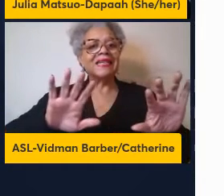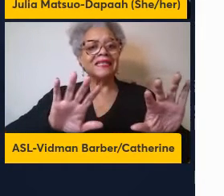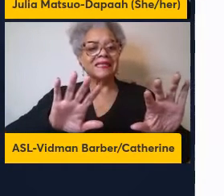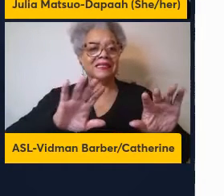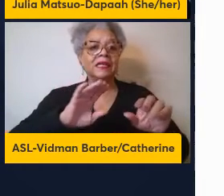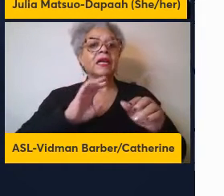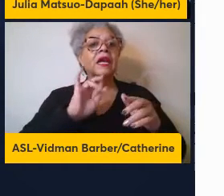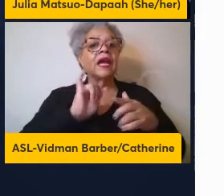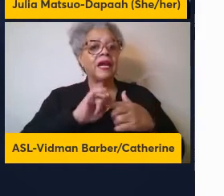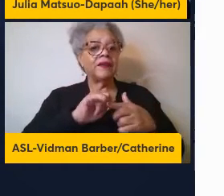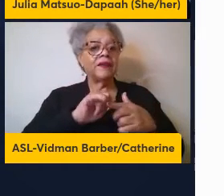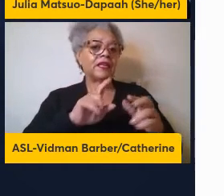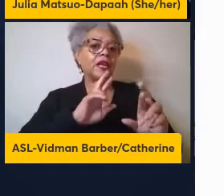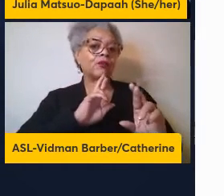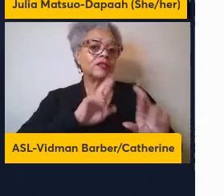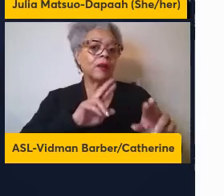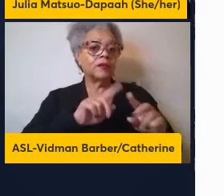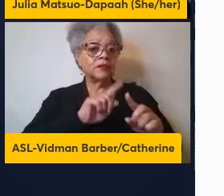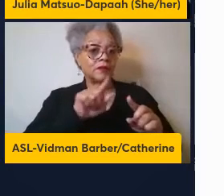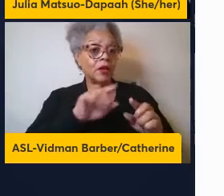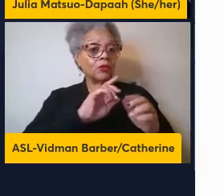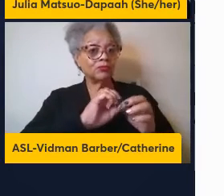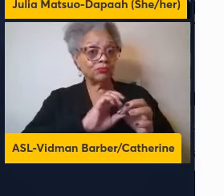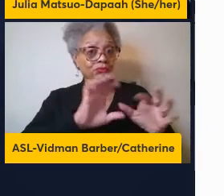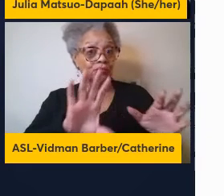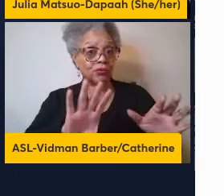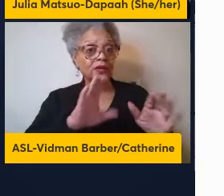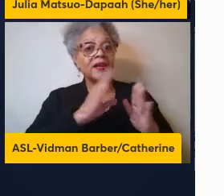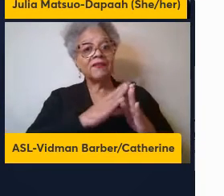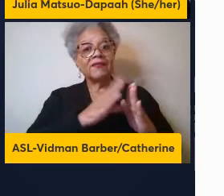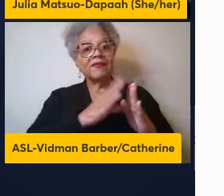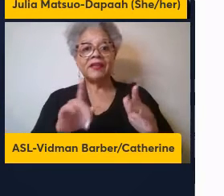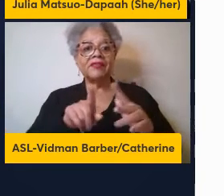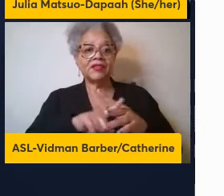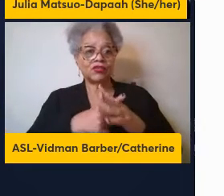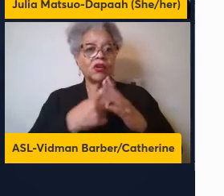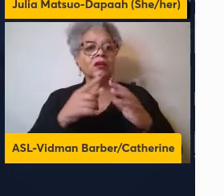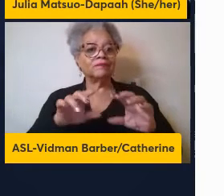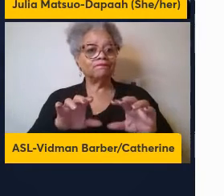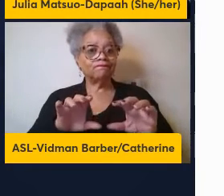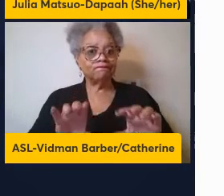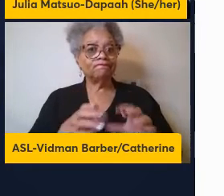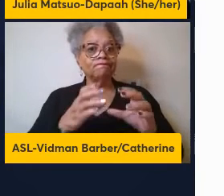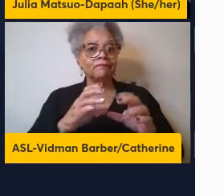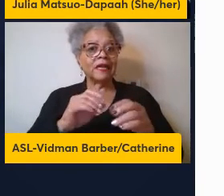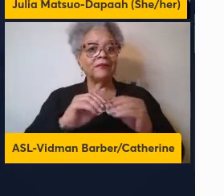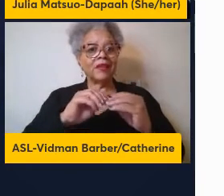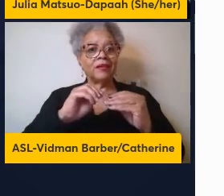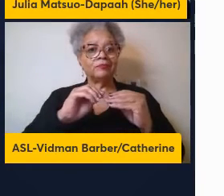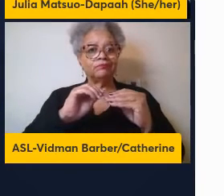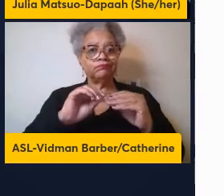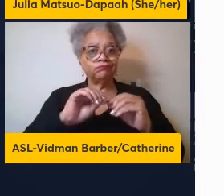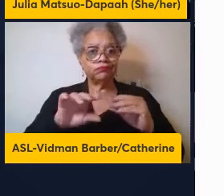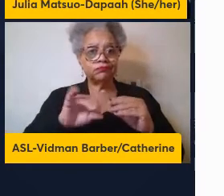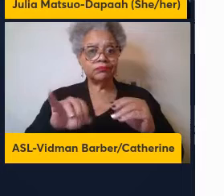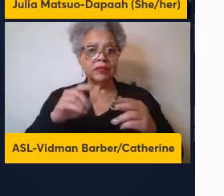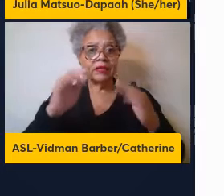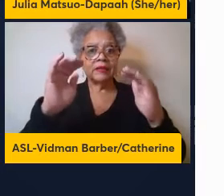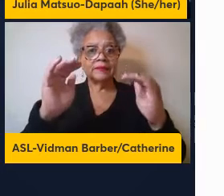inflammatory ligands, the endothelial cells are activated, and they secrete chemokines,